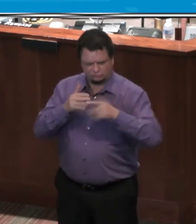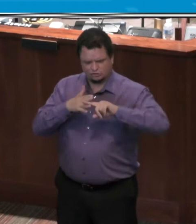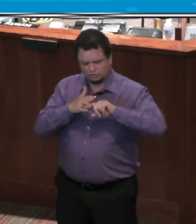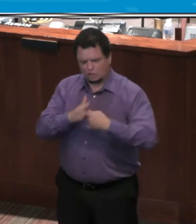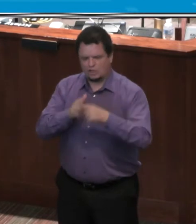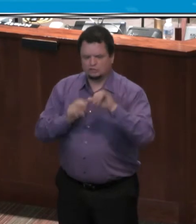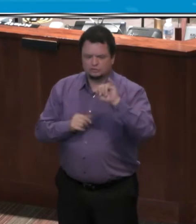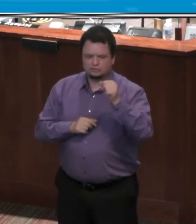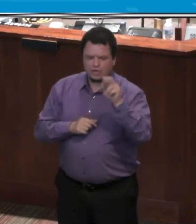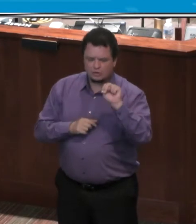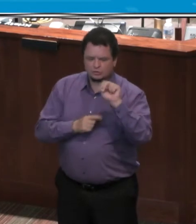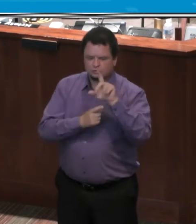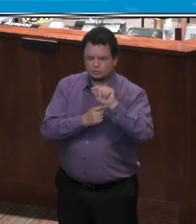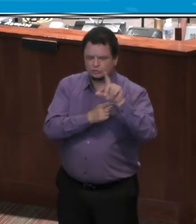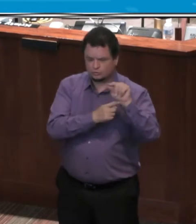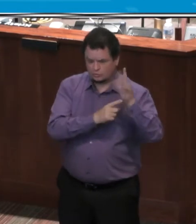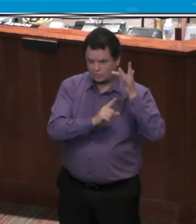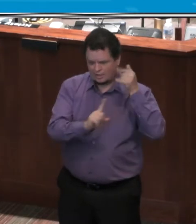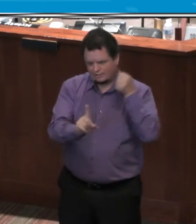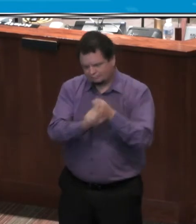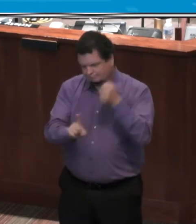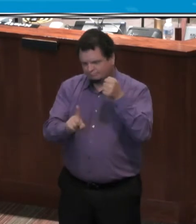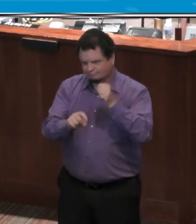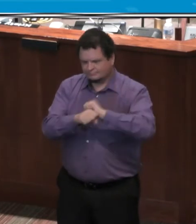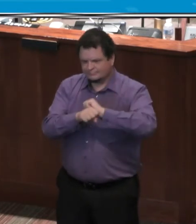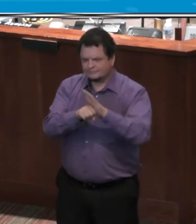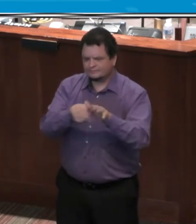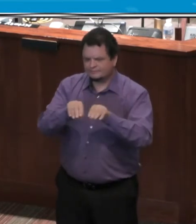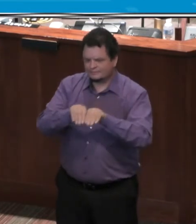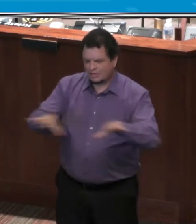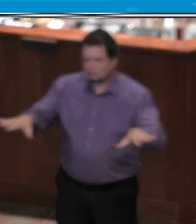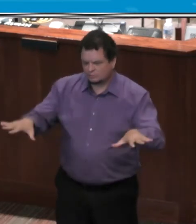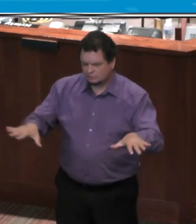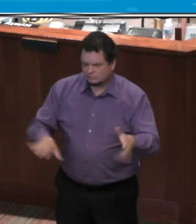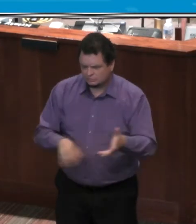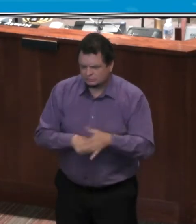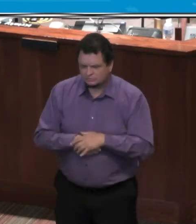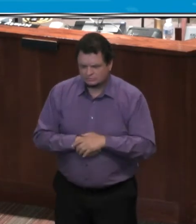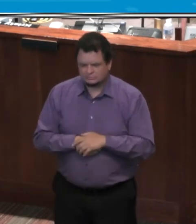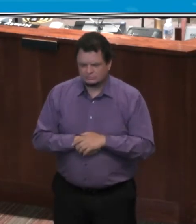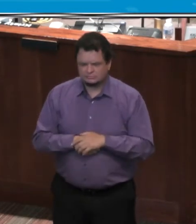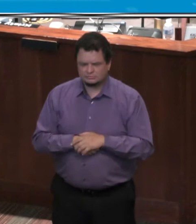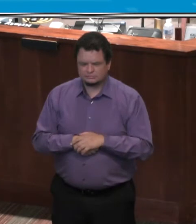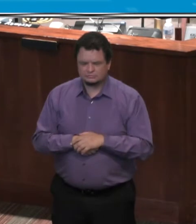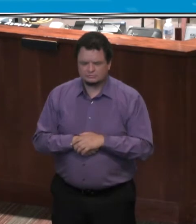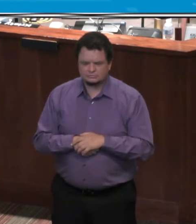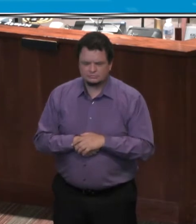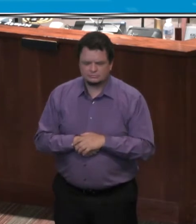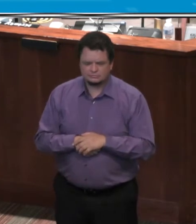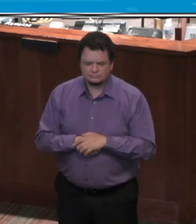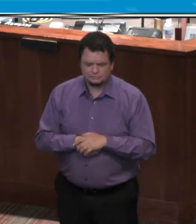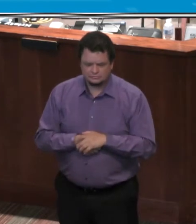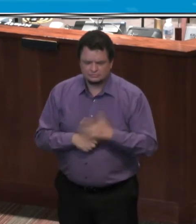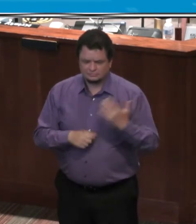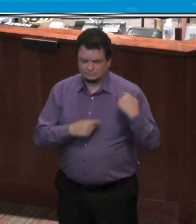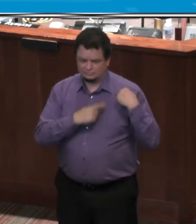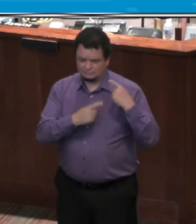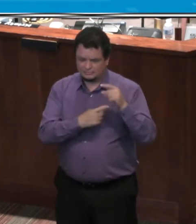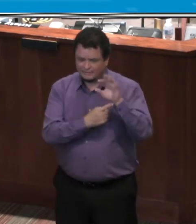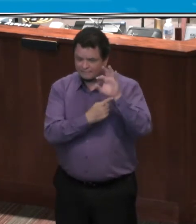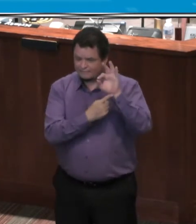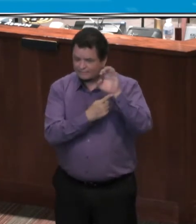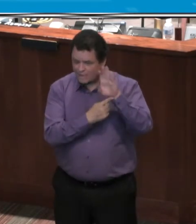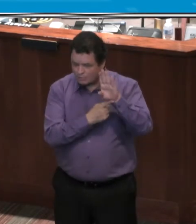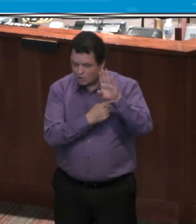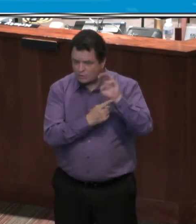appropriate or feasible to collect data on that level in large groups. So we chose instead to increase the number of interviews that we conducted